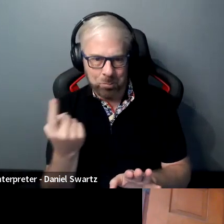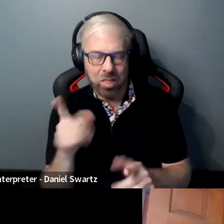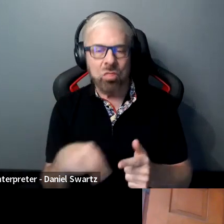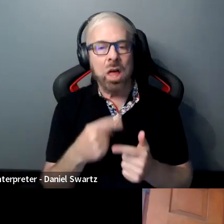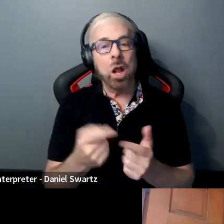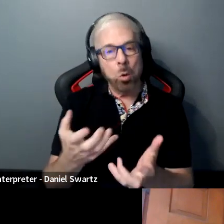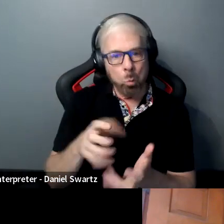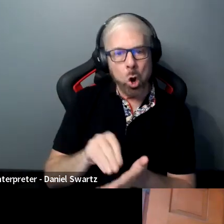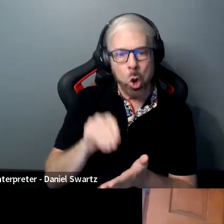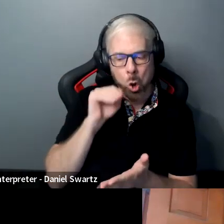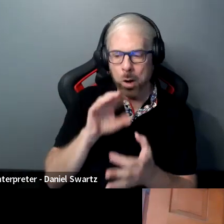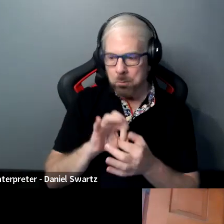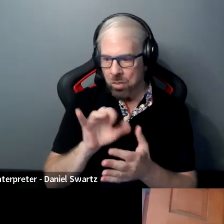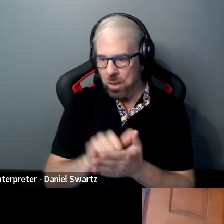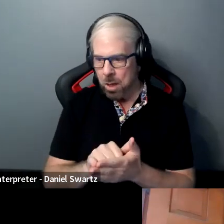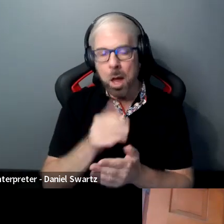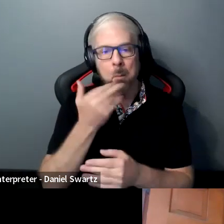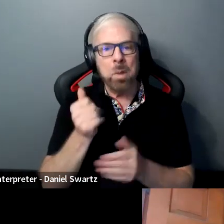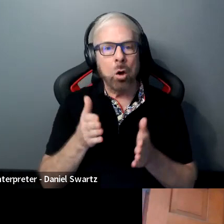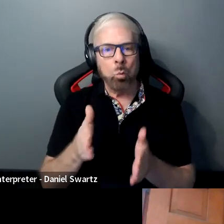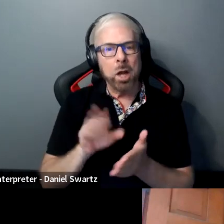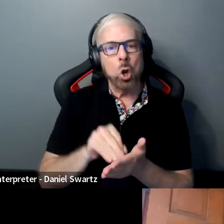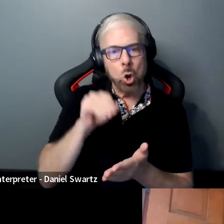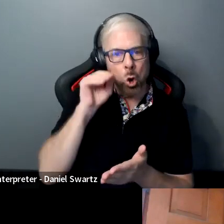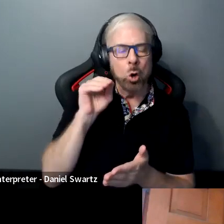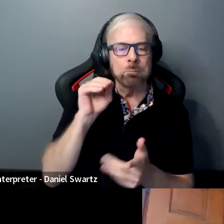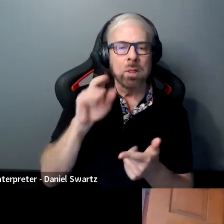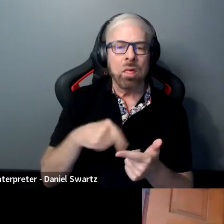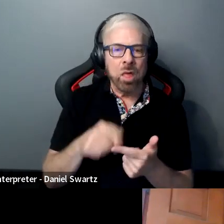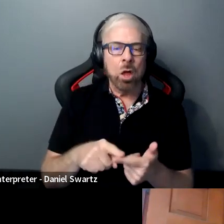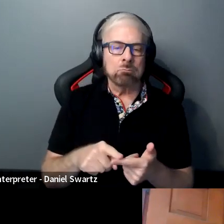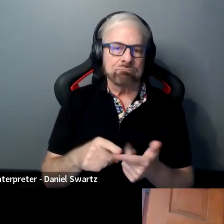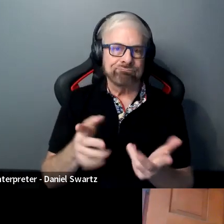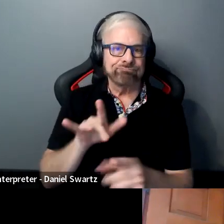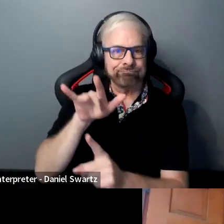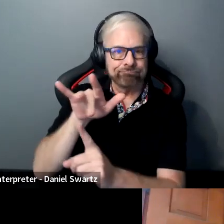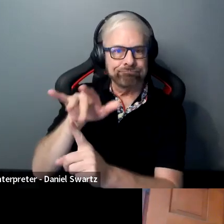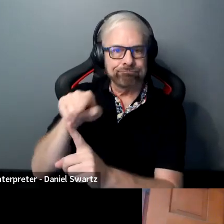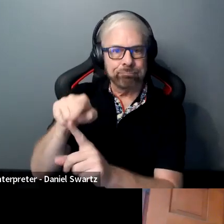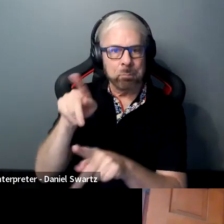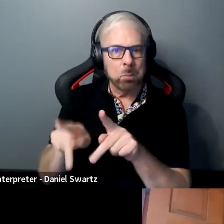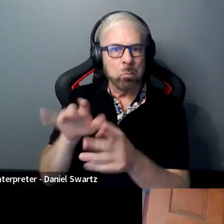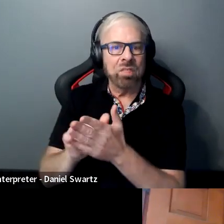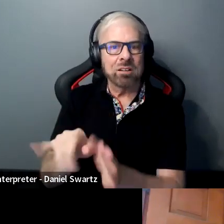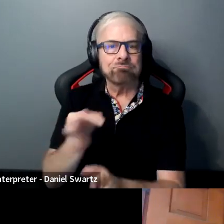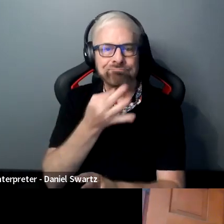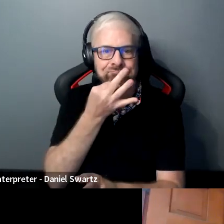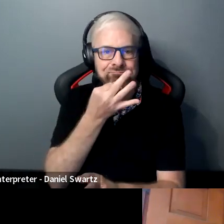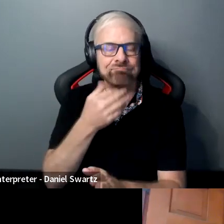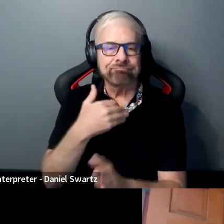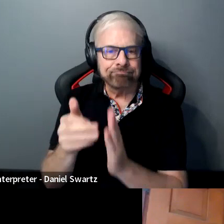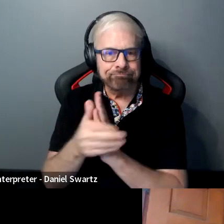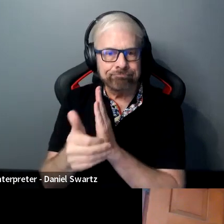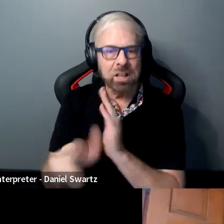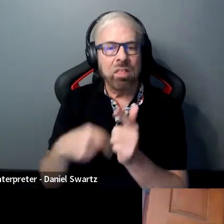learn about it. And the best way to learn is to go to the folks that have the know-how. And you arm yourself